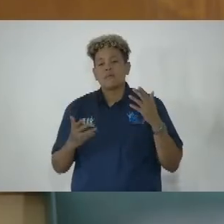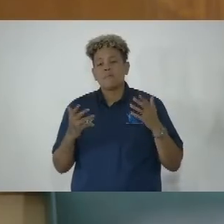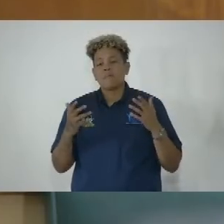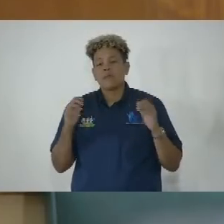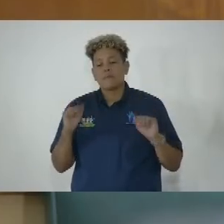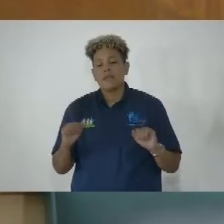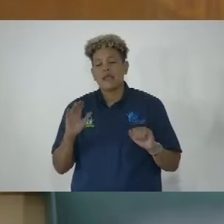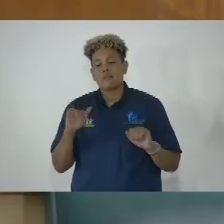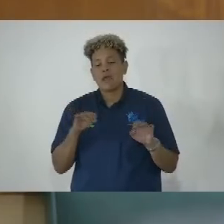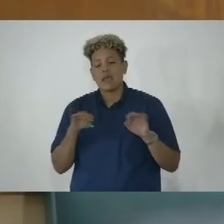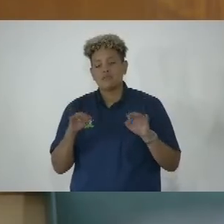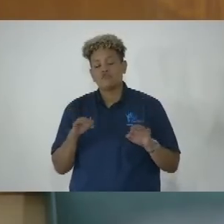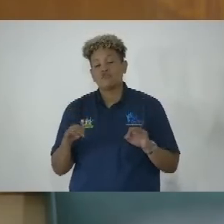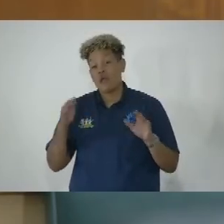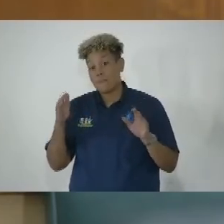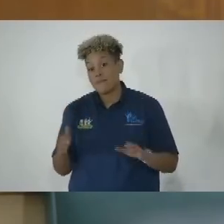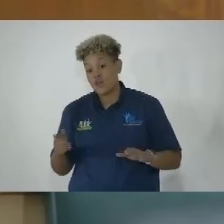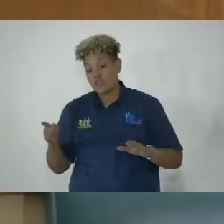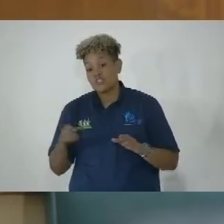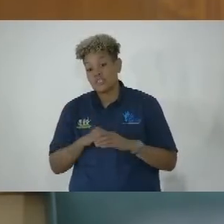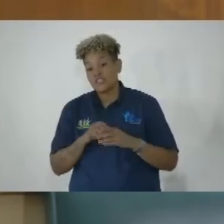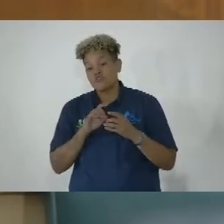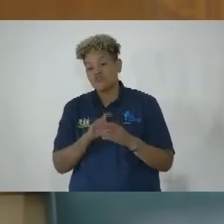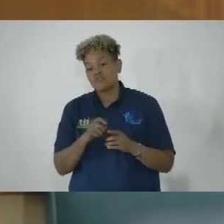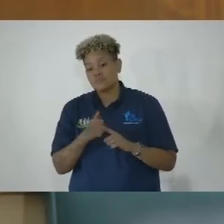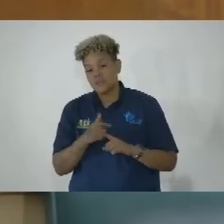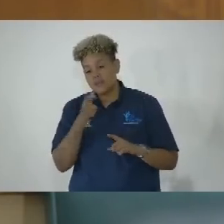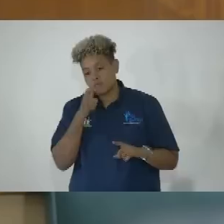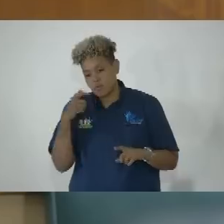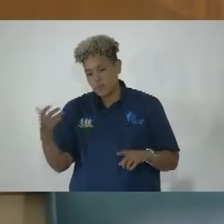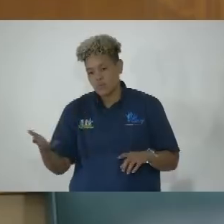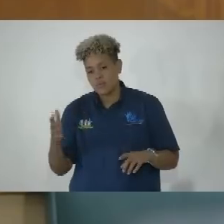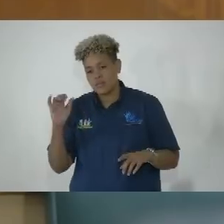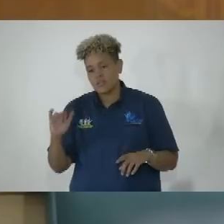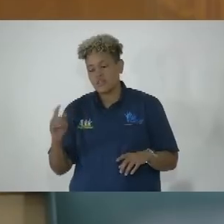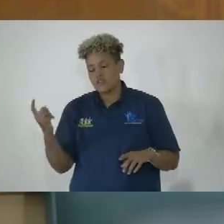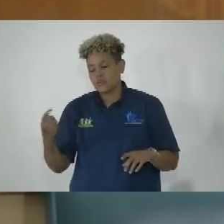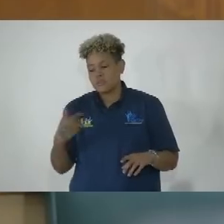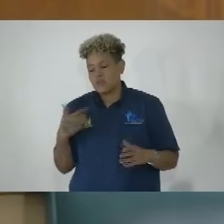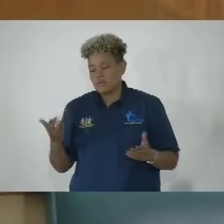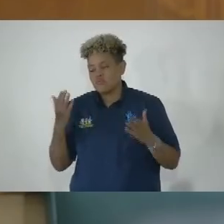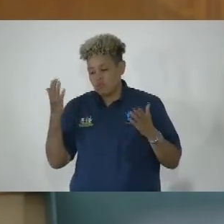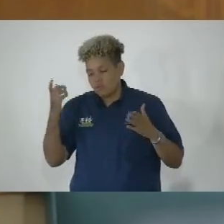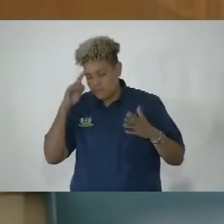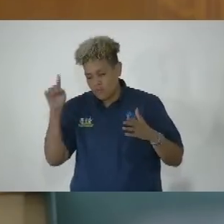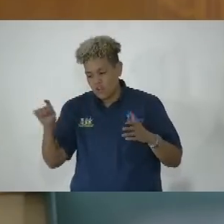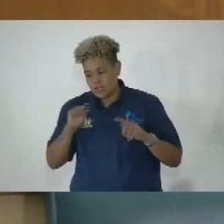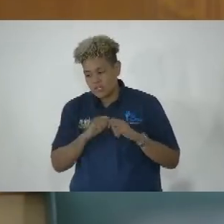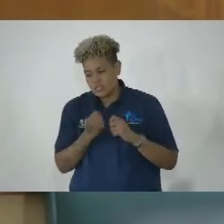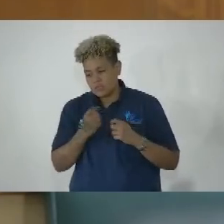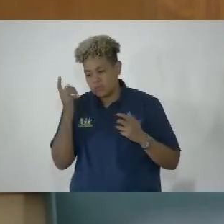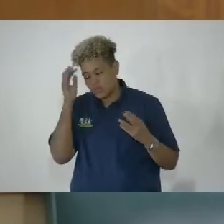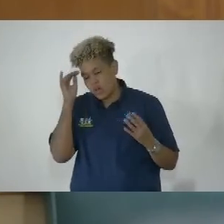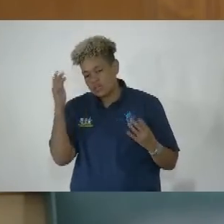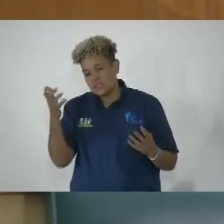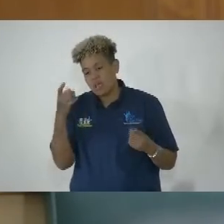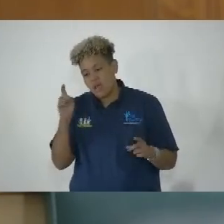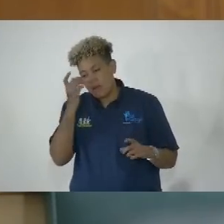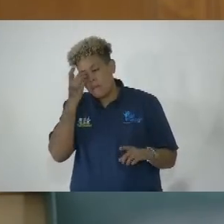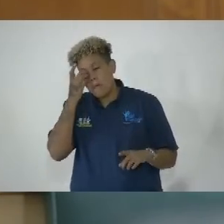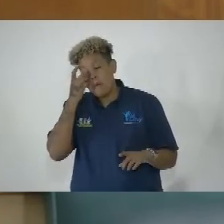the prescribed person in respect of whom. So that is something I'm putting out for your team to consider.